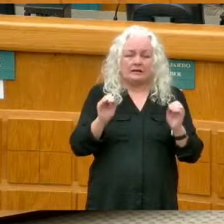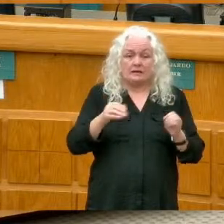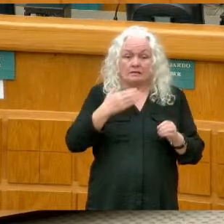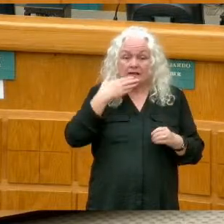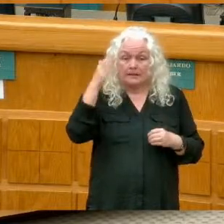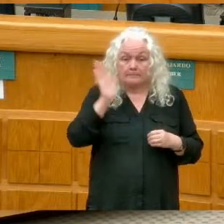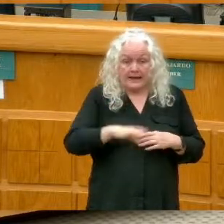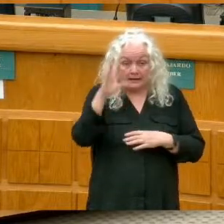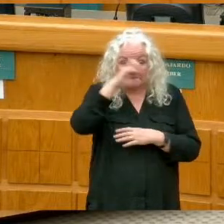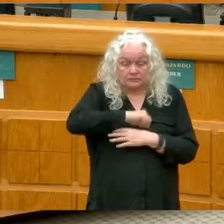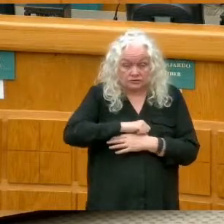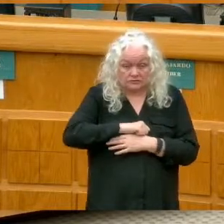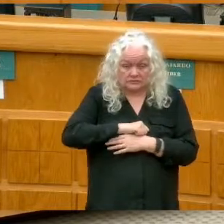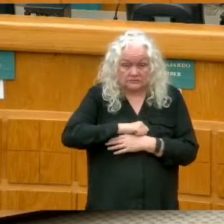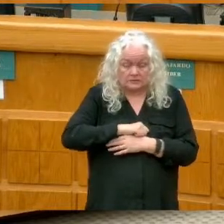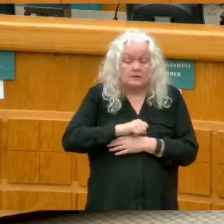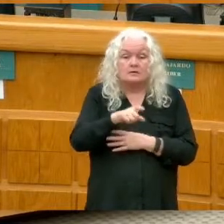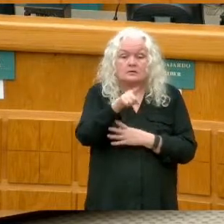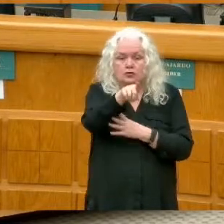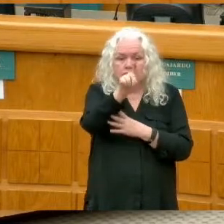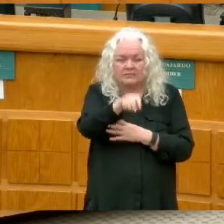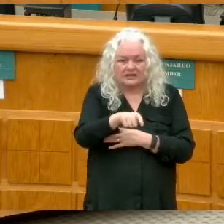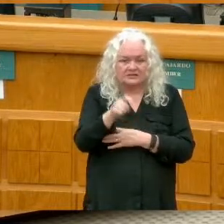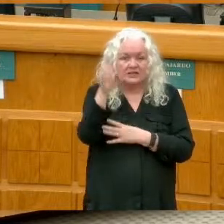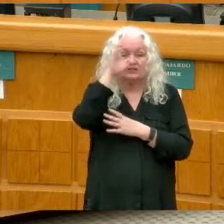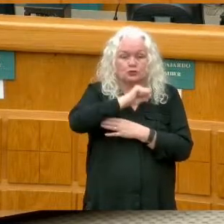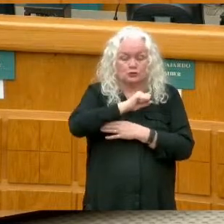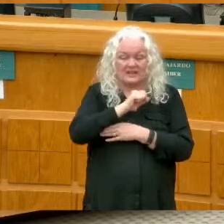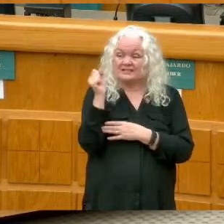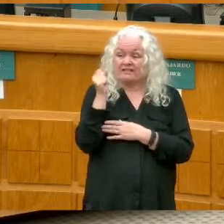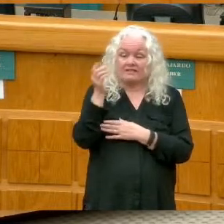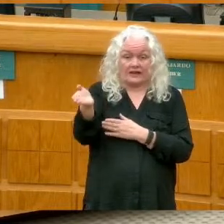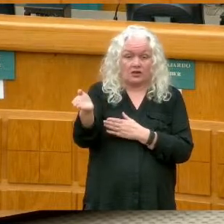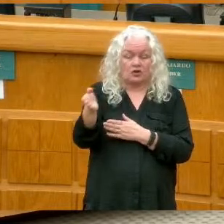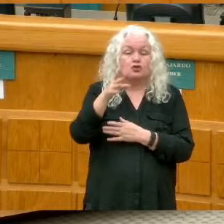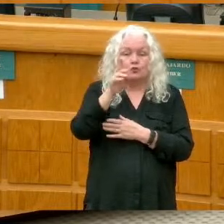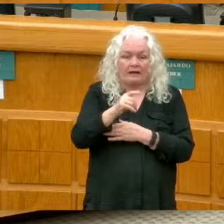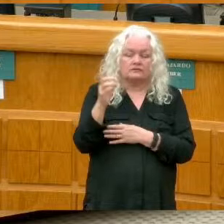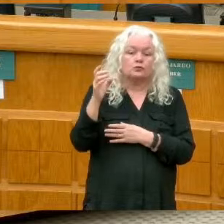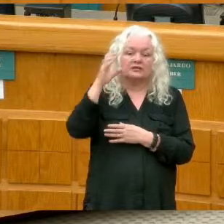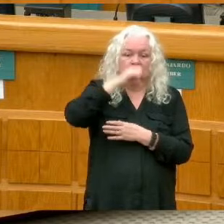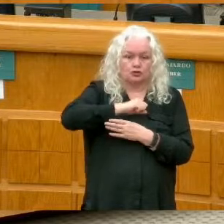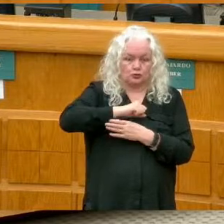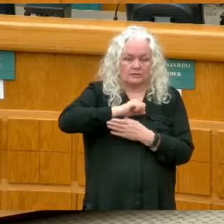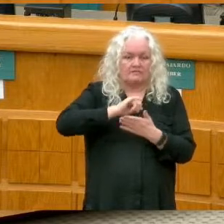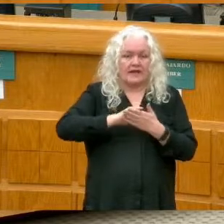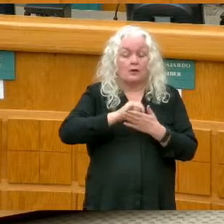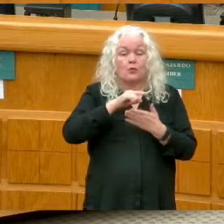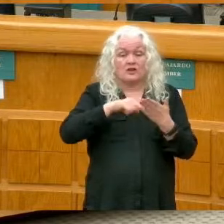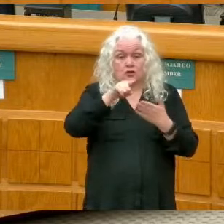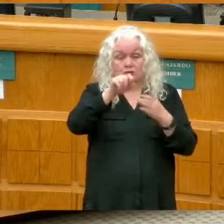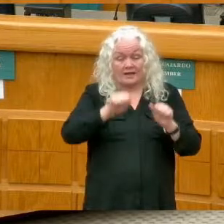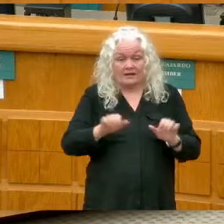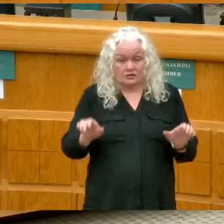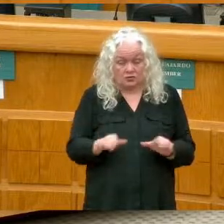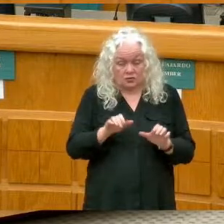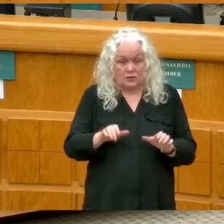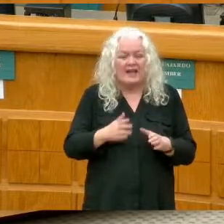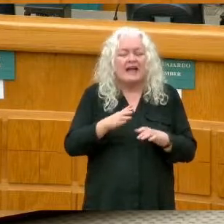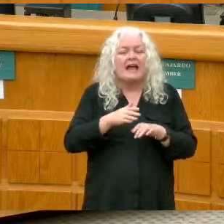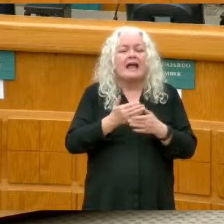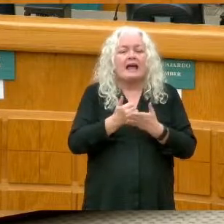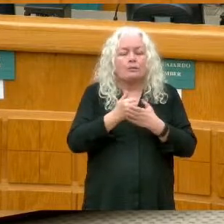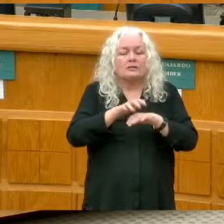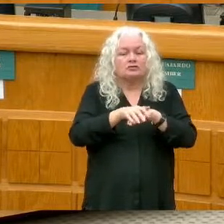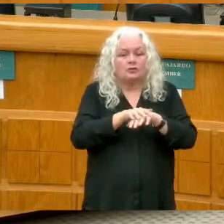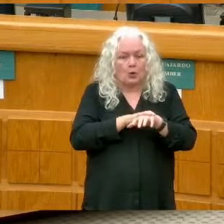bad assumption. You have to assume it's out there. You have to assume that what you can do is to help slow the spread of